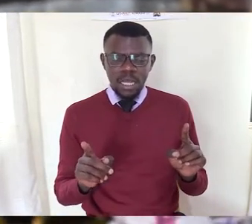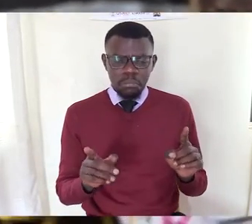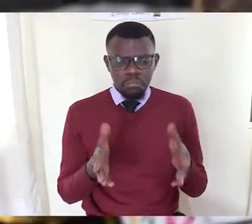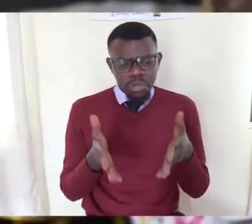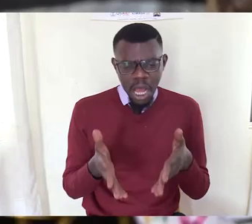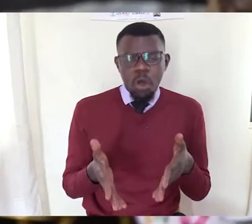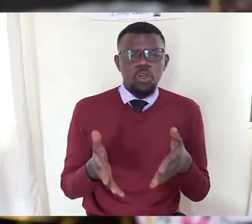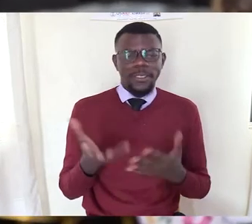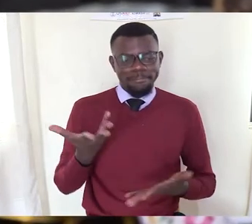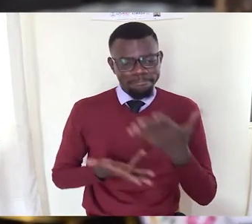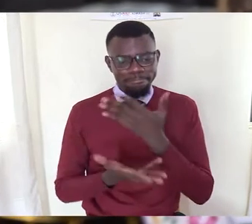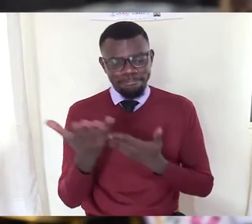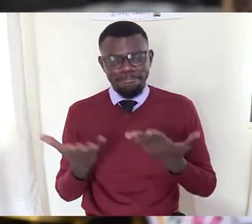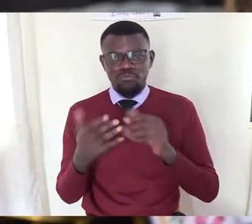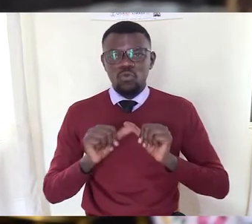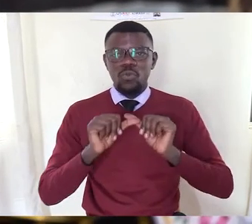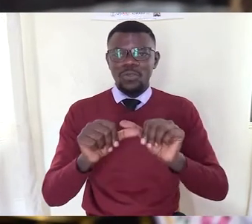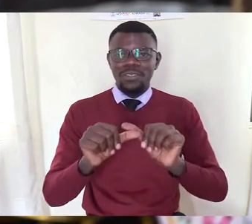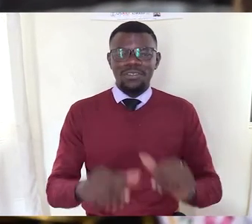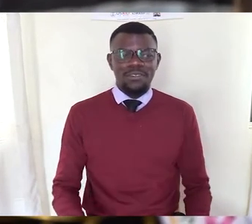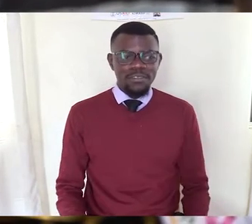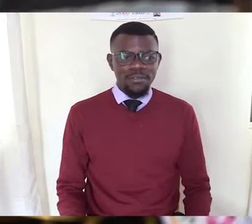we were interacting.